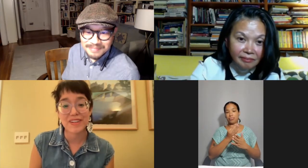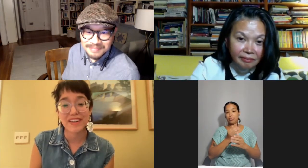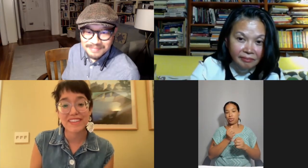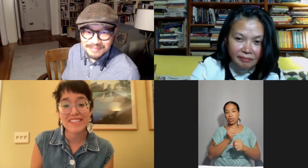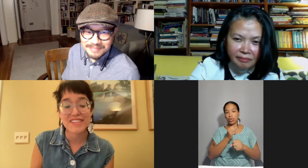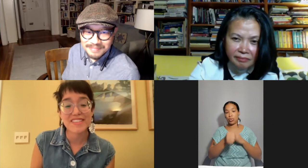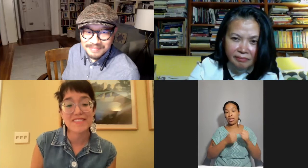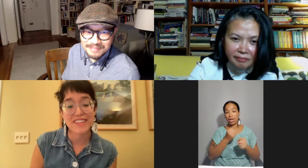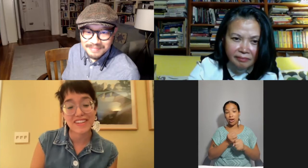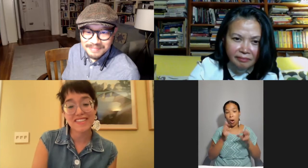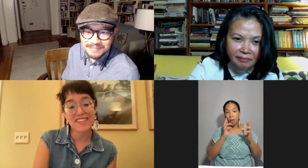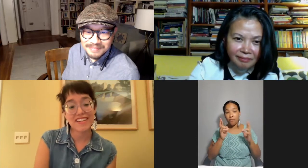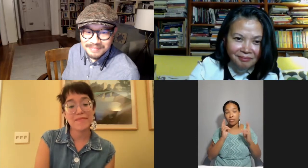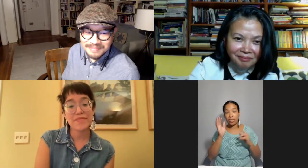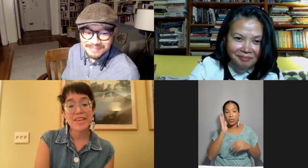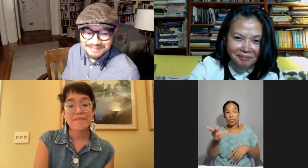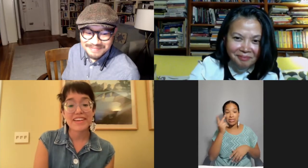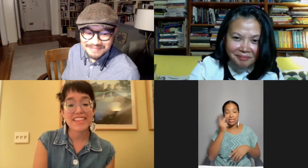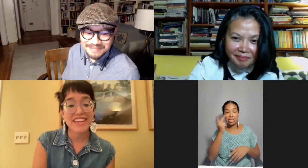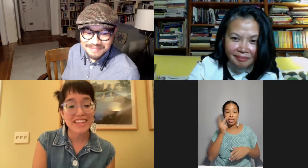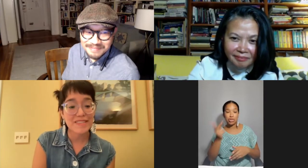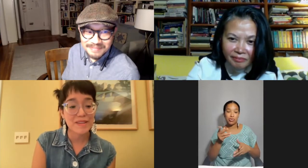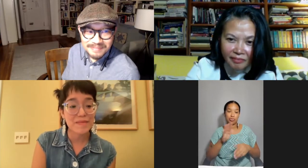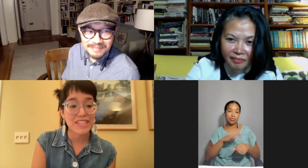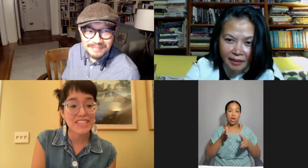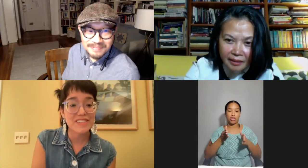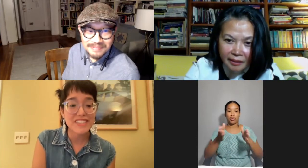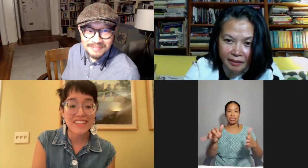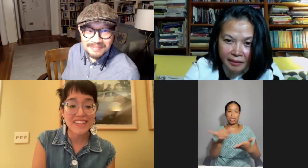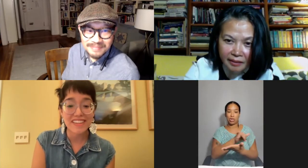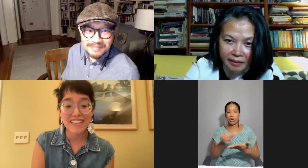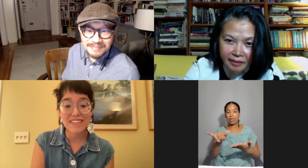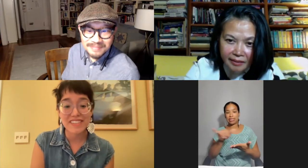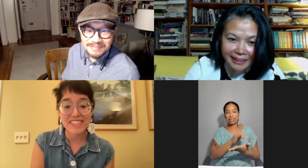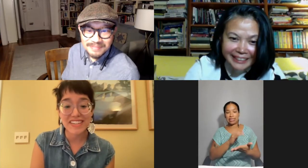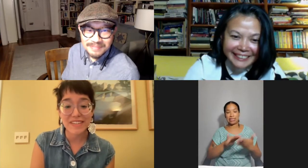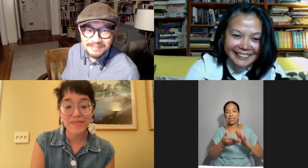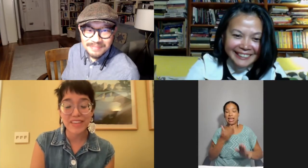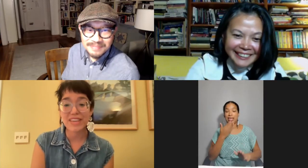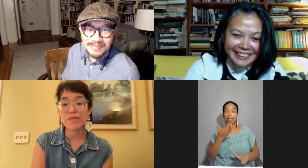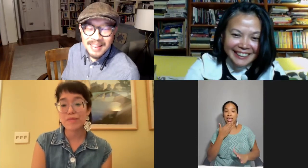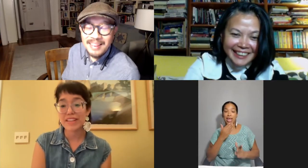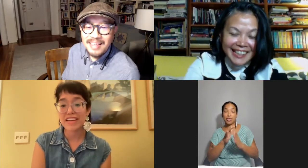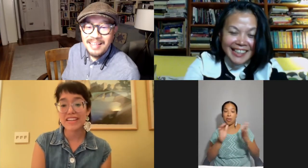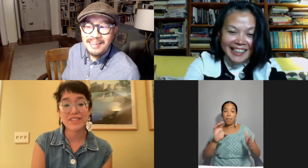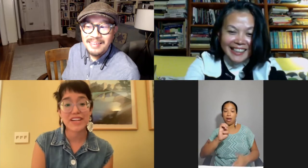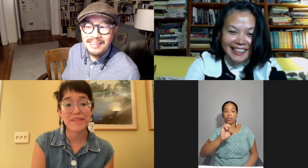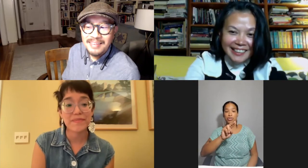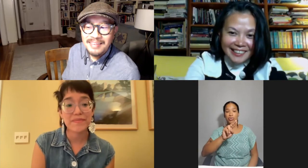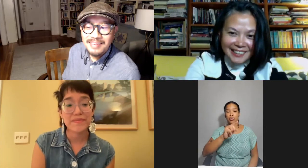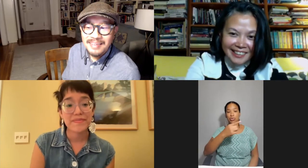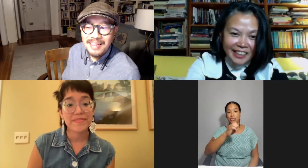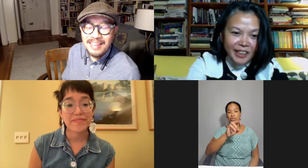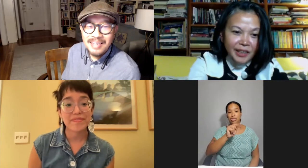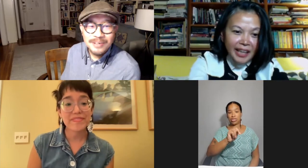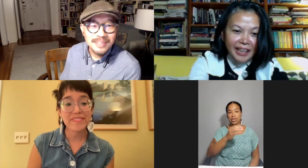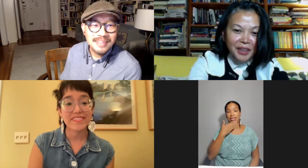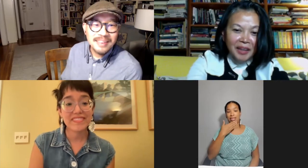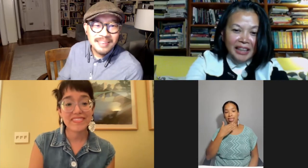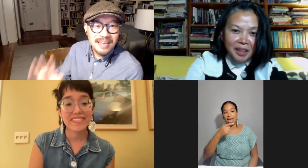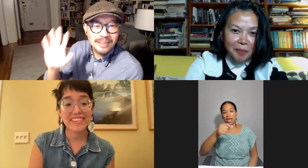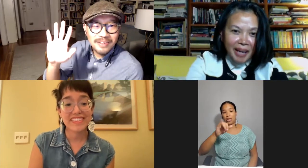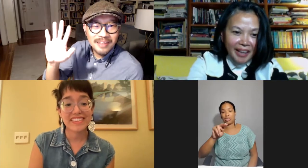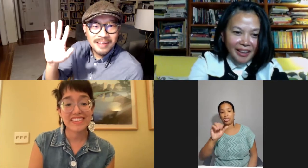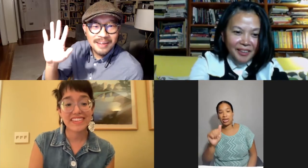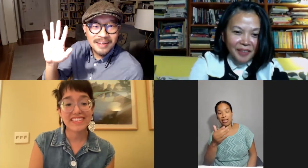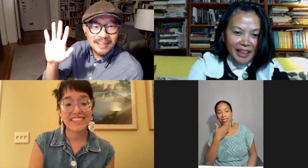you sooner on the streets of New York City. But thank you so much, Eugene. Thank you, Gina. Thank you, Amelia and Hidra. Thank you, Lily.